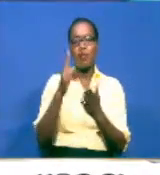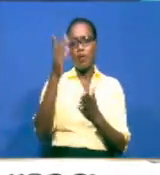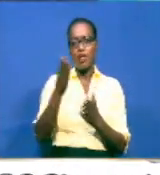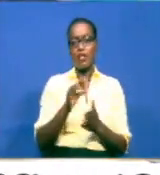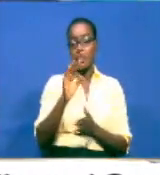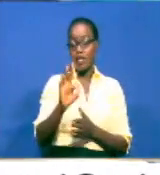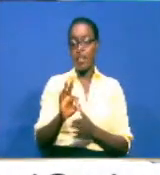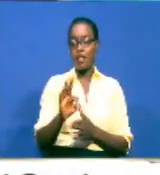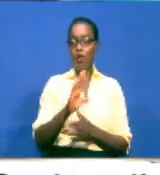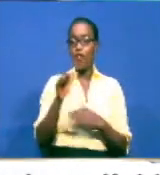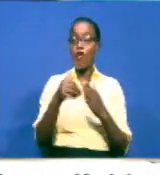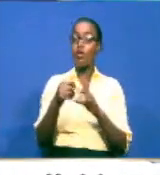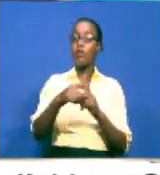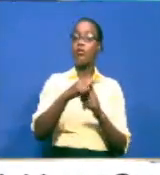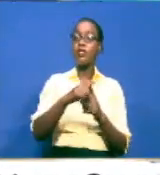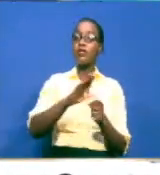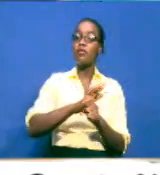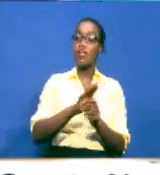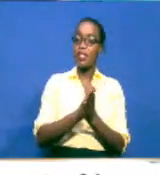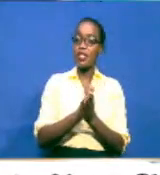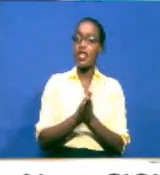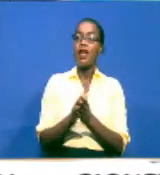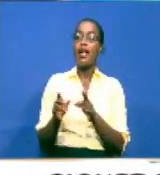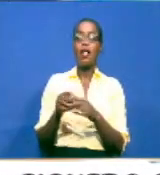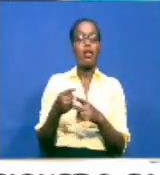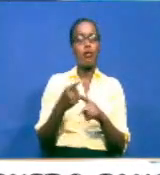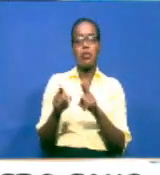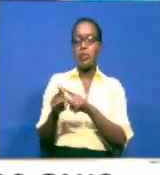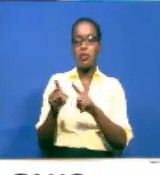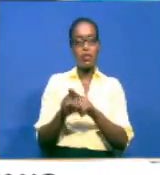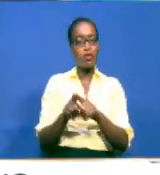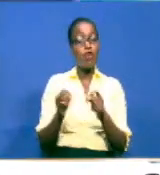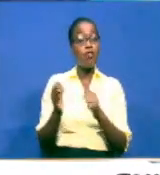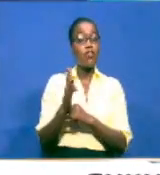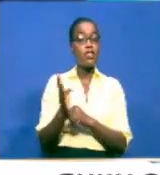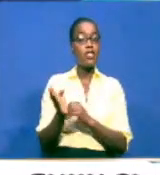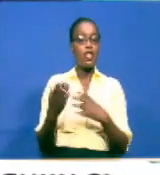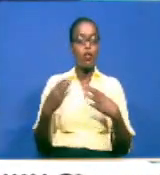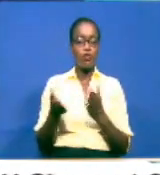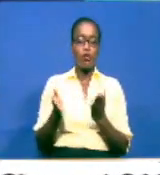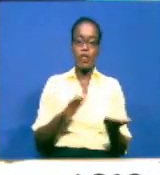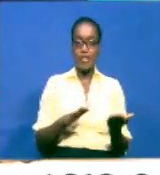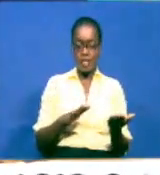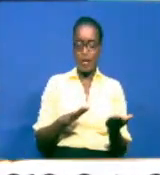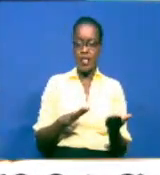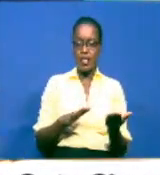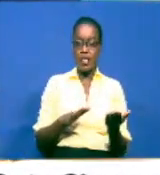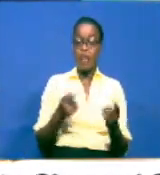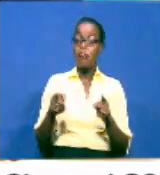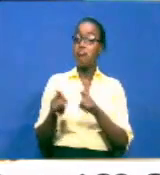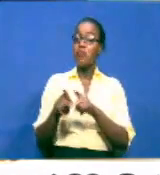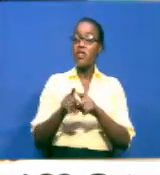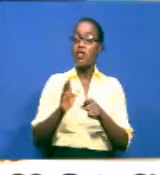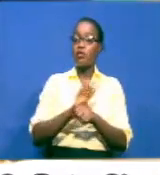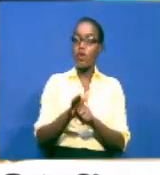the positive cases. And unfortunately, we have also recorded 14 deaths in regard to the same.